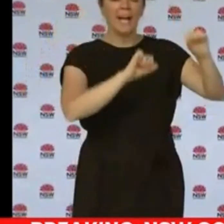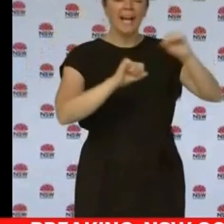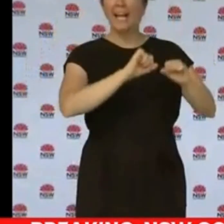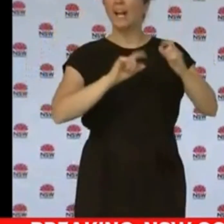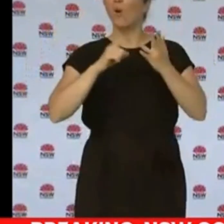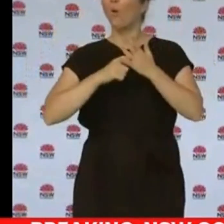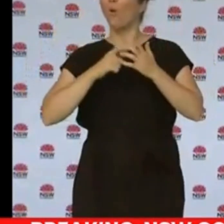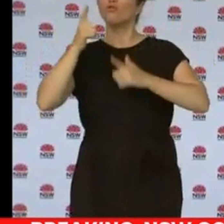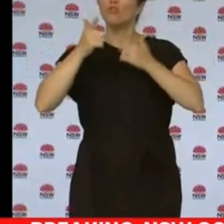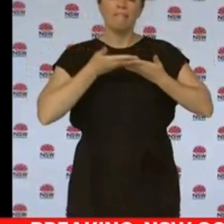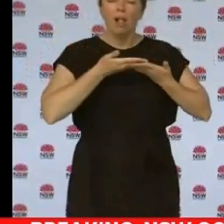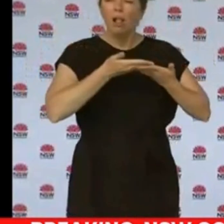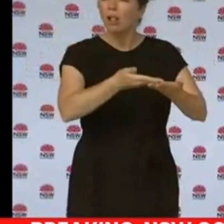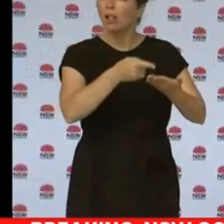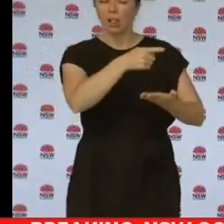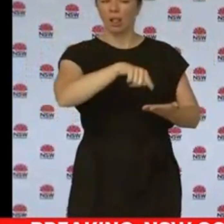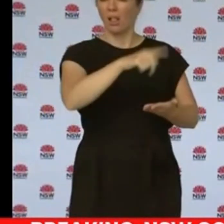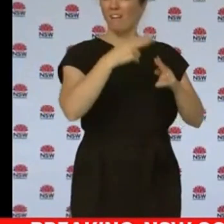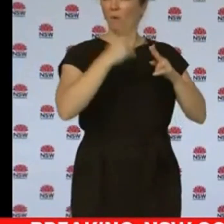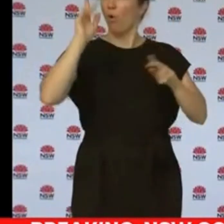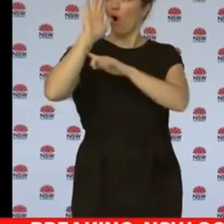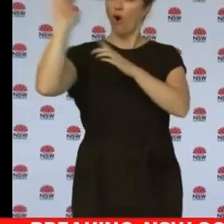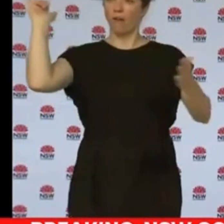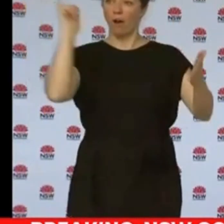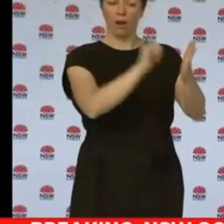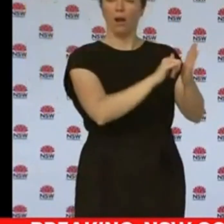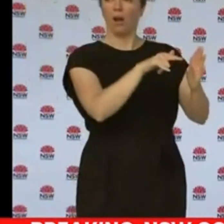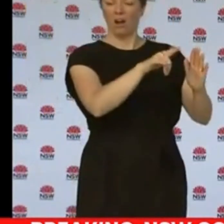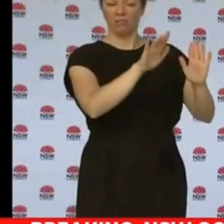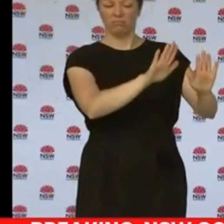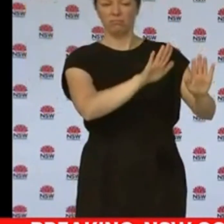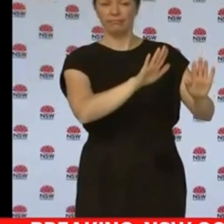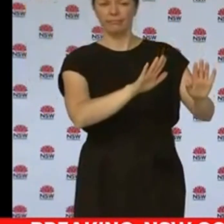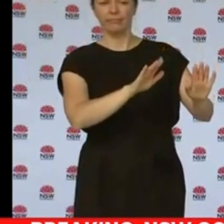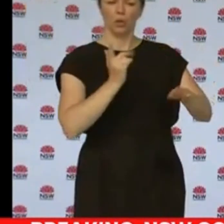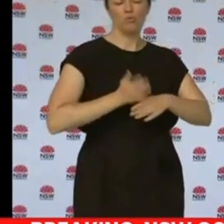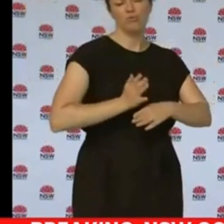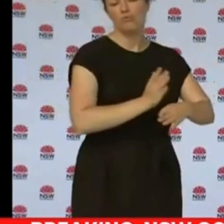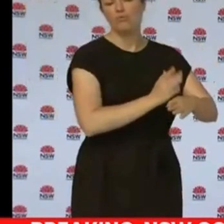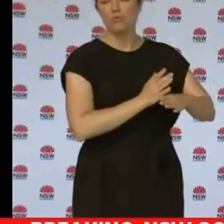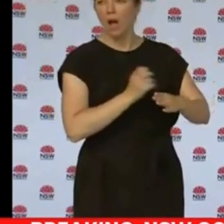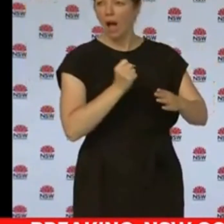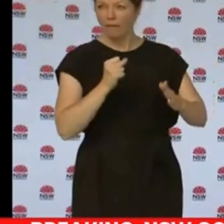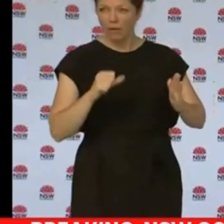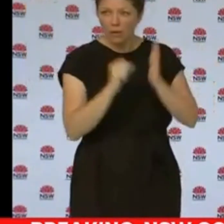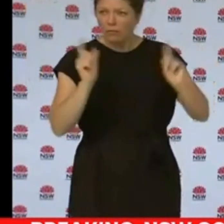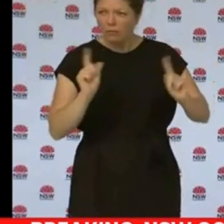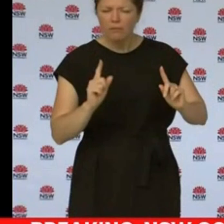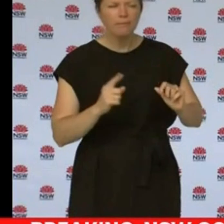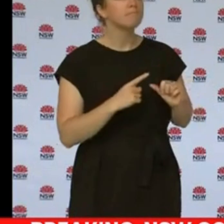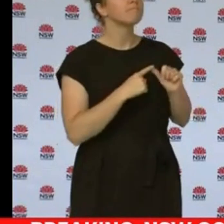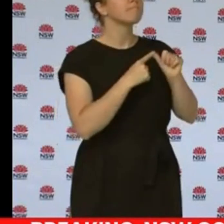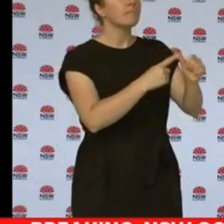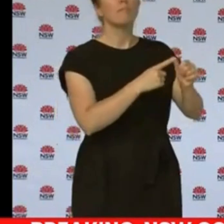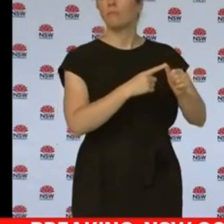are wearing? I can just say that we've had a lot of infection control input into the